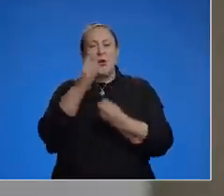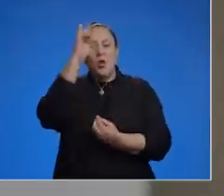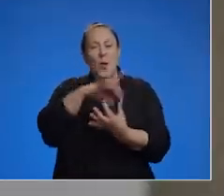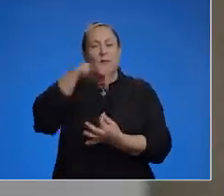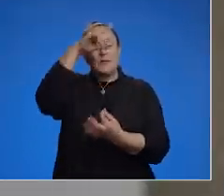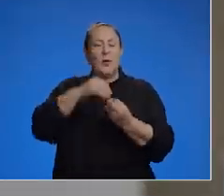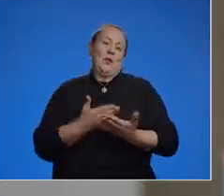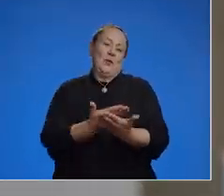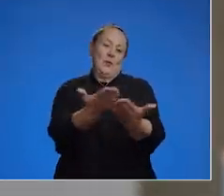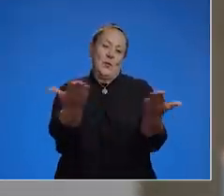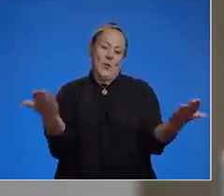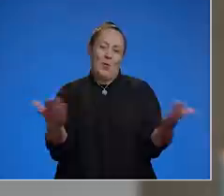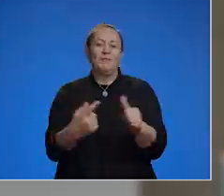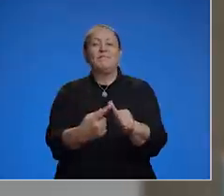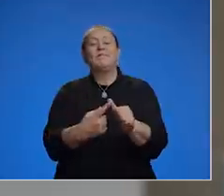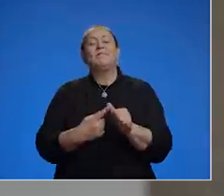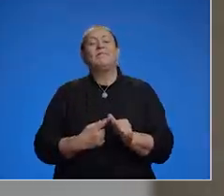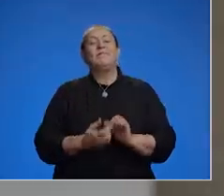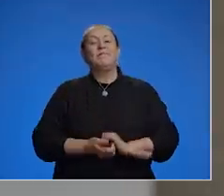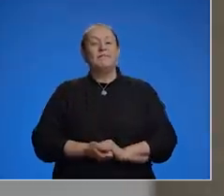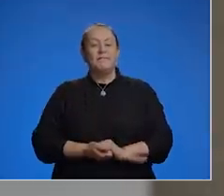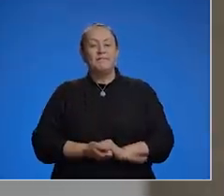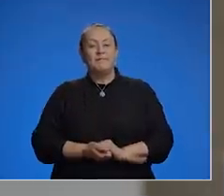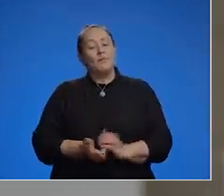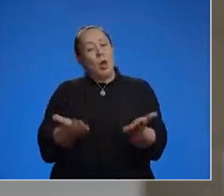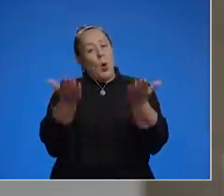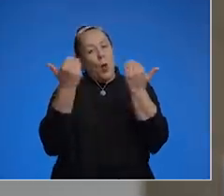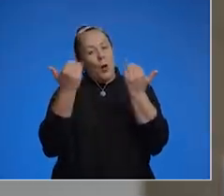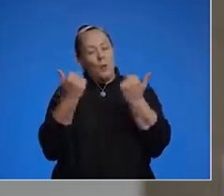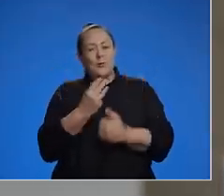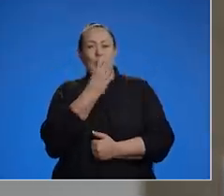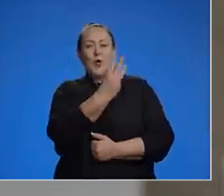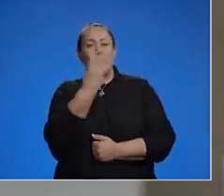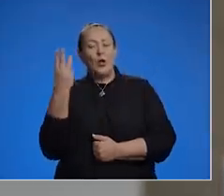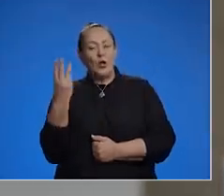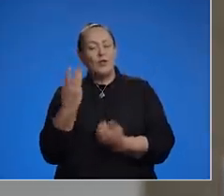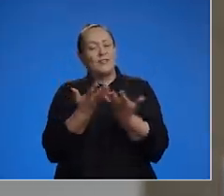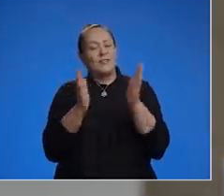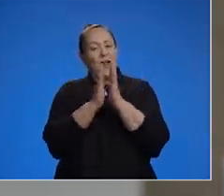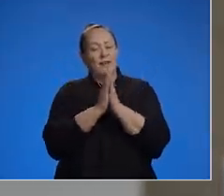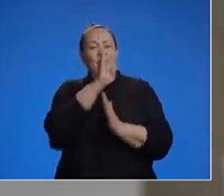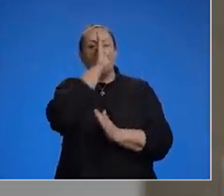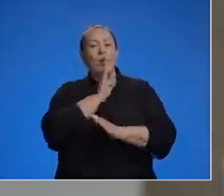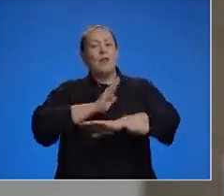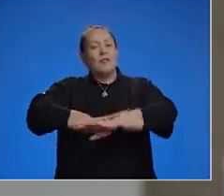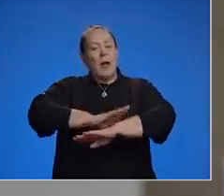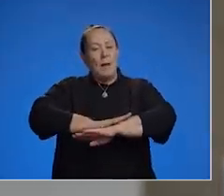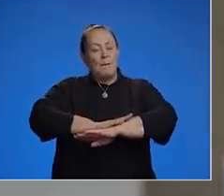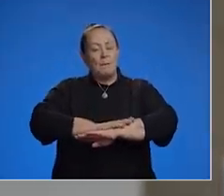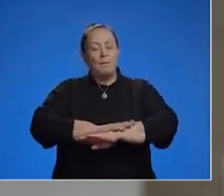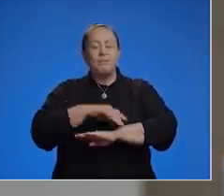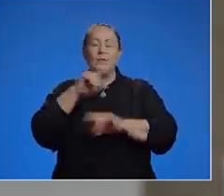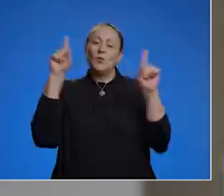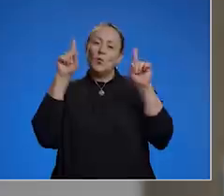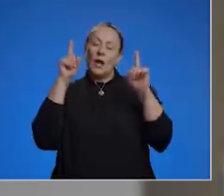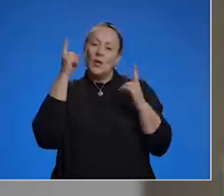Holy Spirit be with you all. And with your spirit. I welcome you to the 33rd Sunday of Ordinary Time, the time